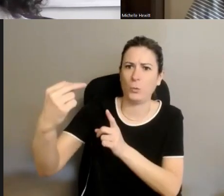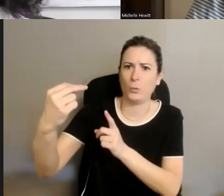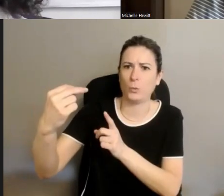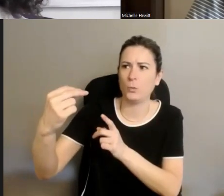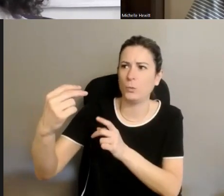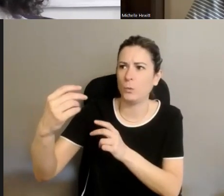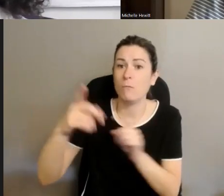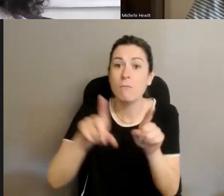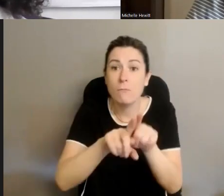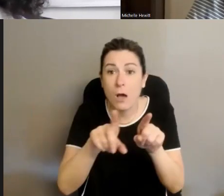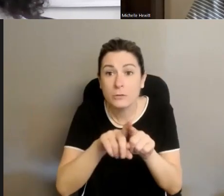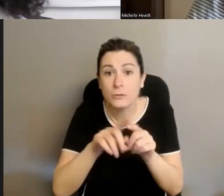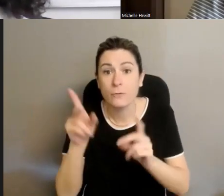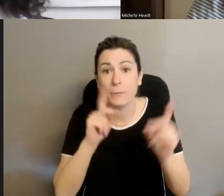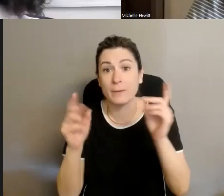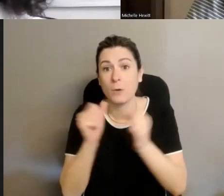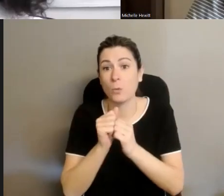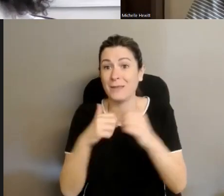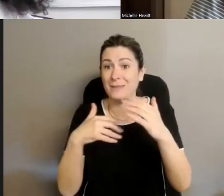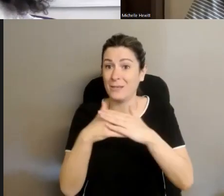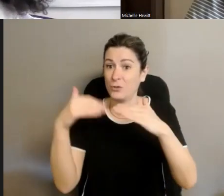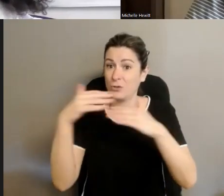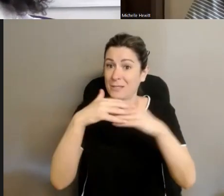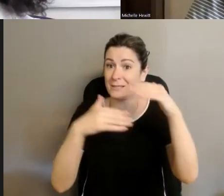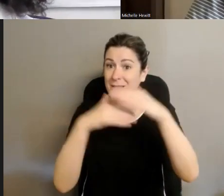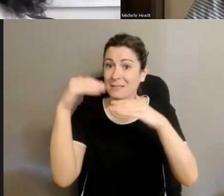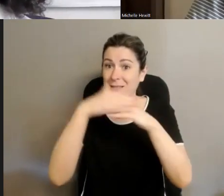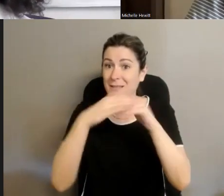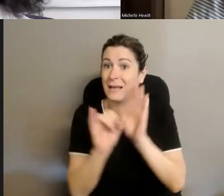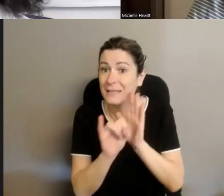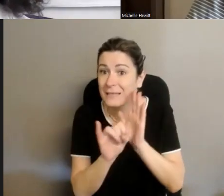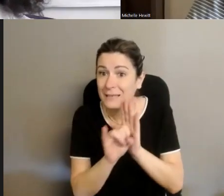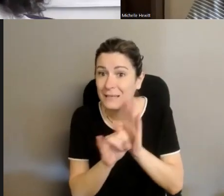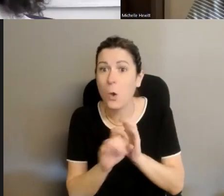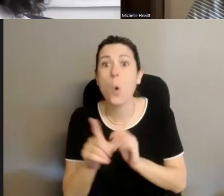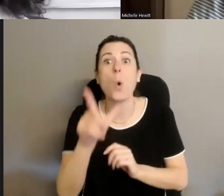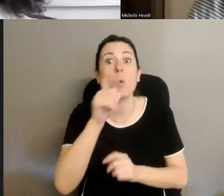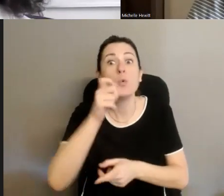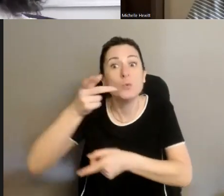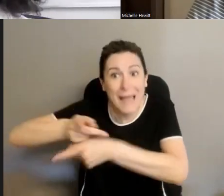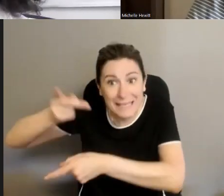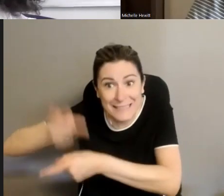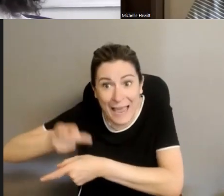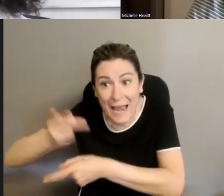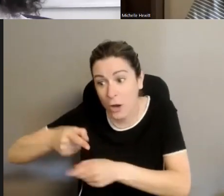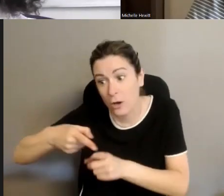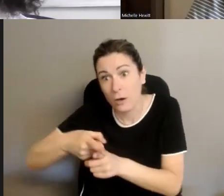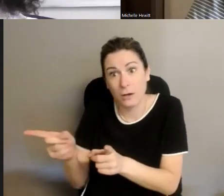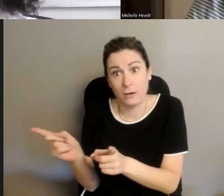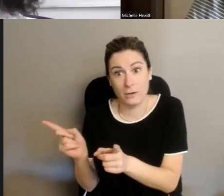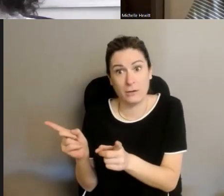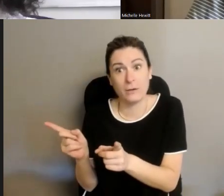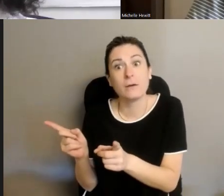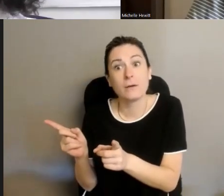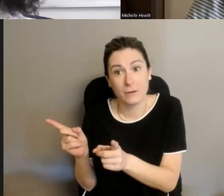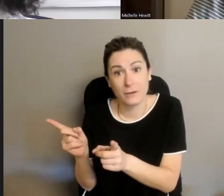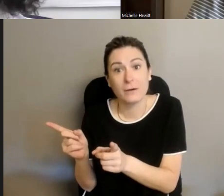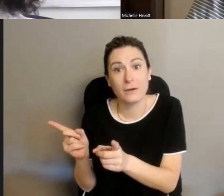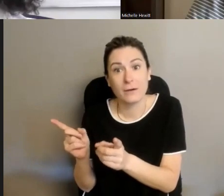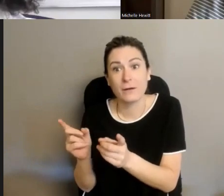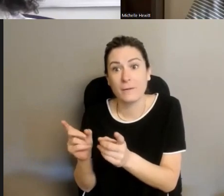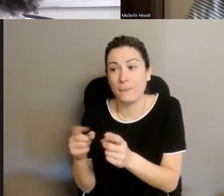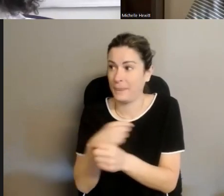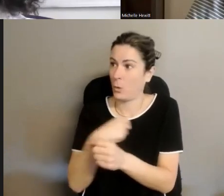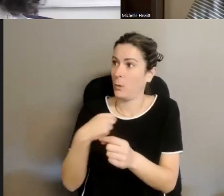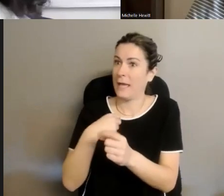intersecting identities or caregivers to fit this capitalist mold that we have,